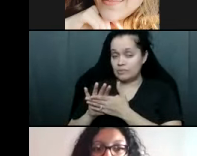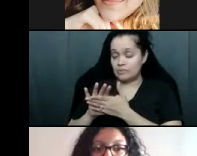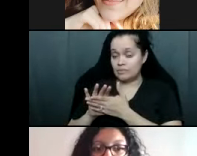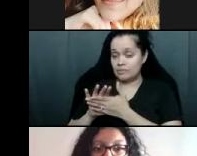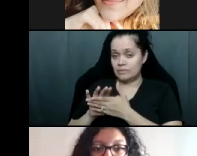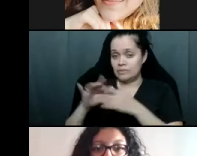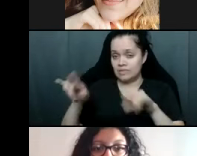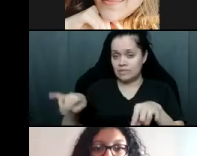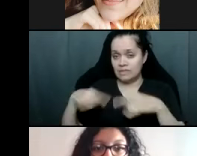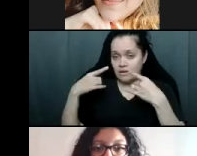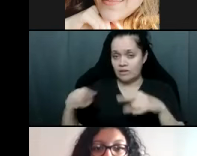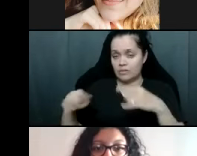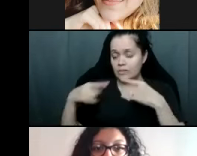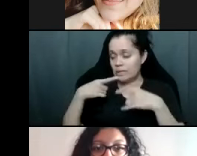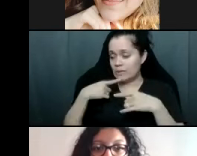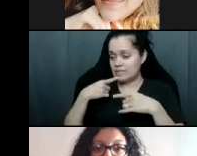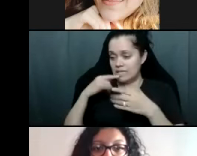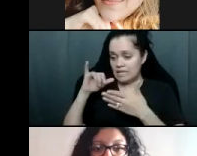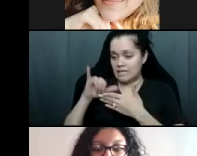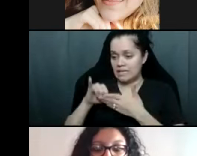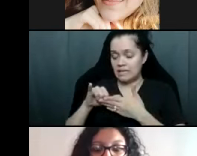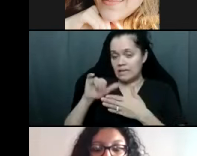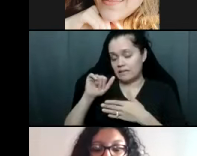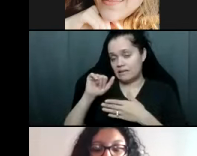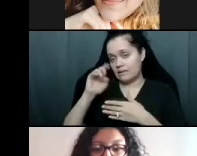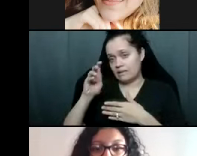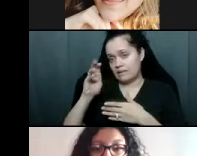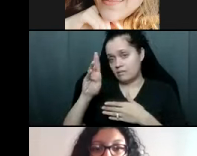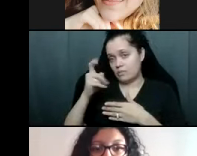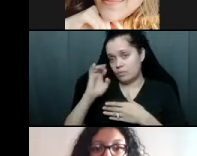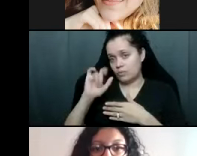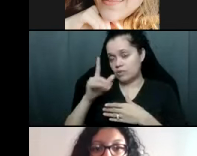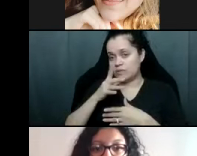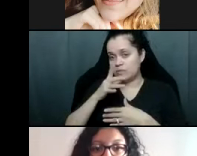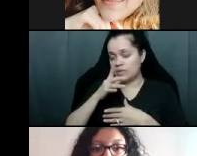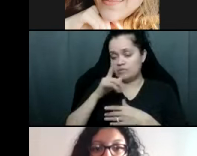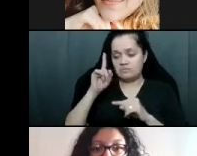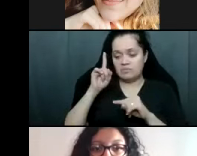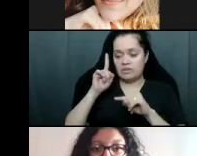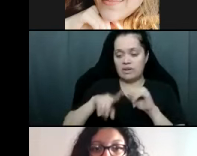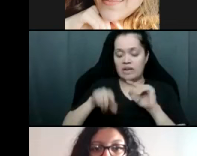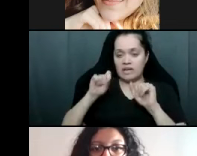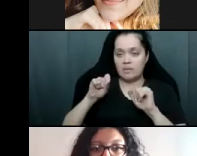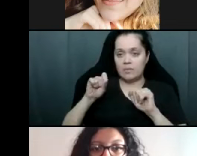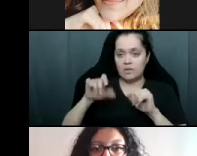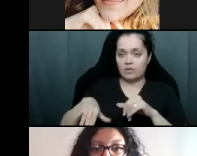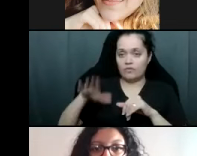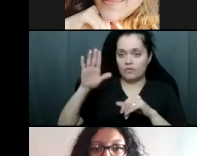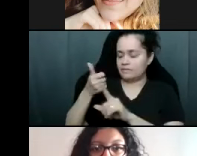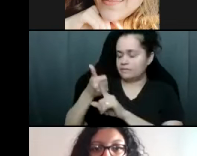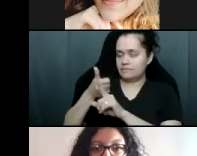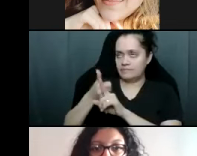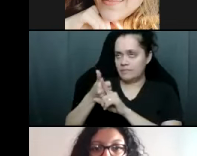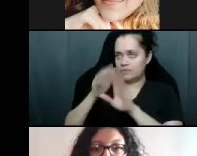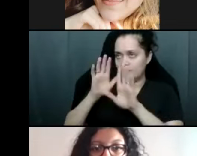arguing that the Aboriginal mothers would not be capable of raising their own